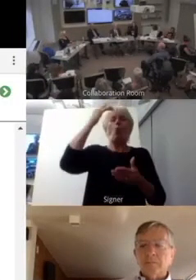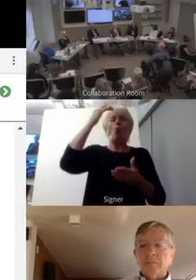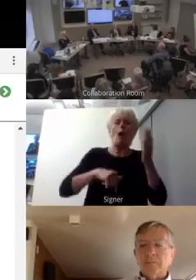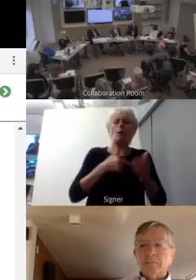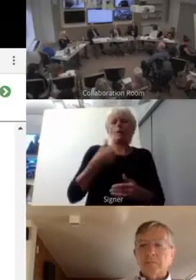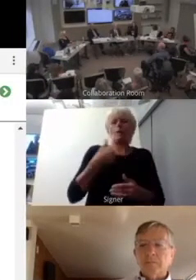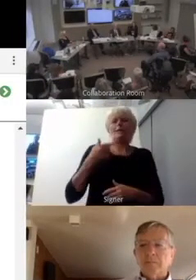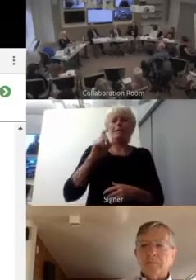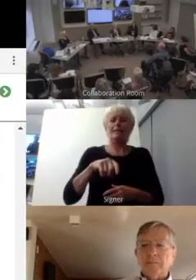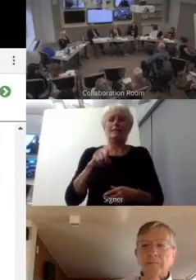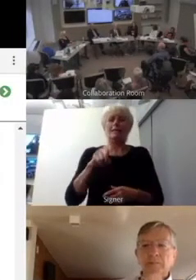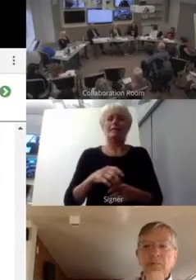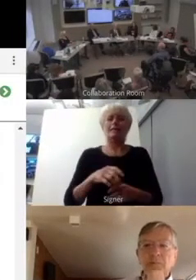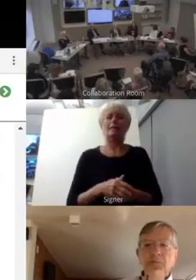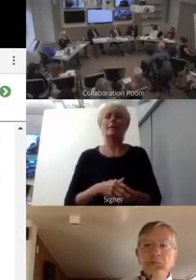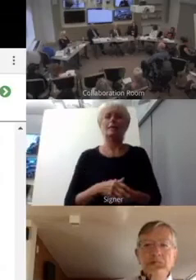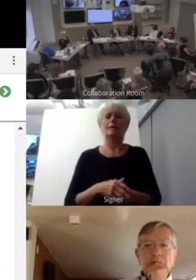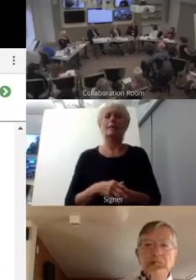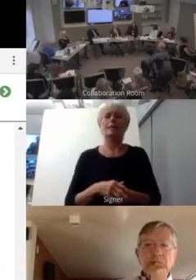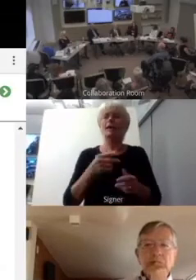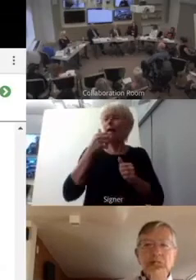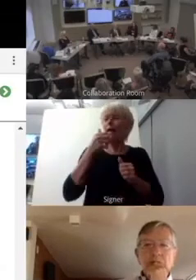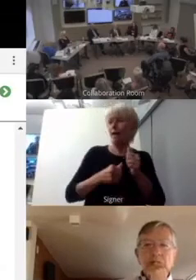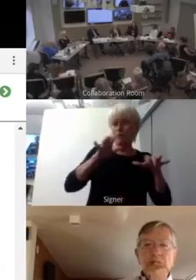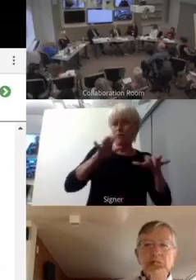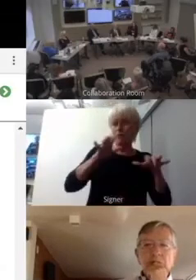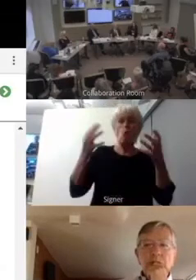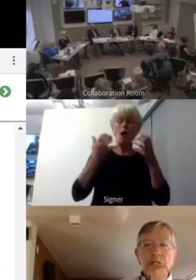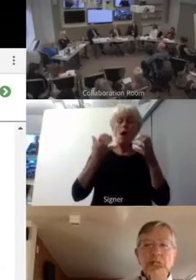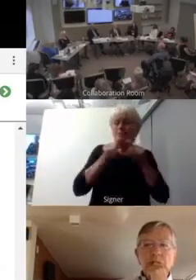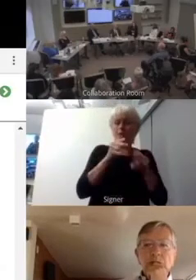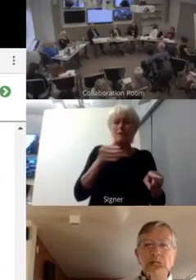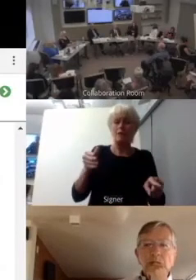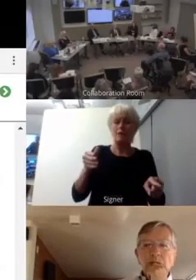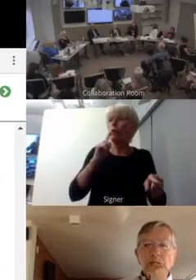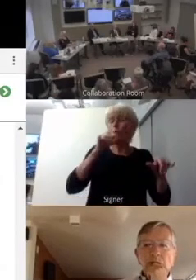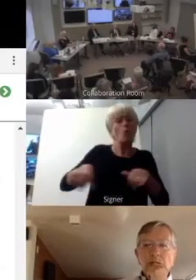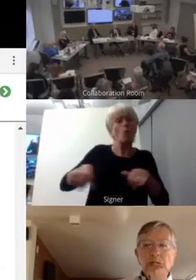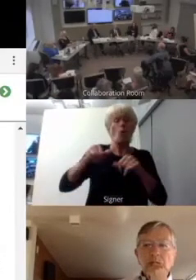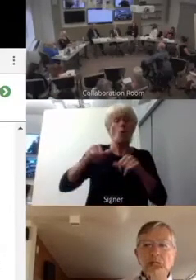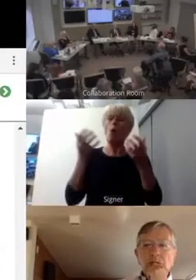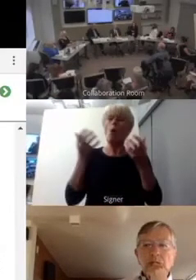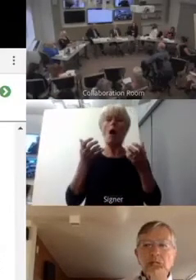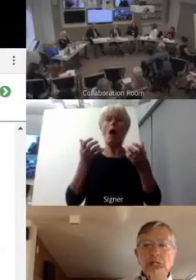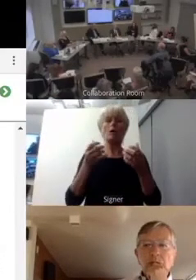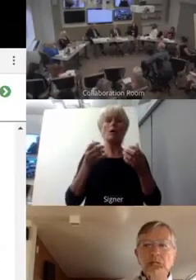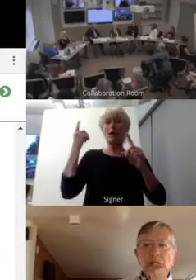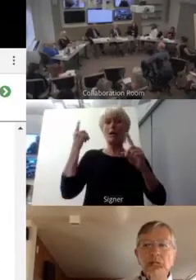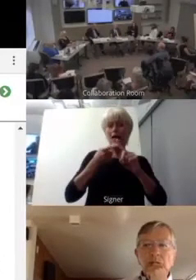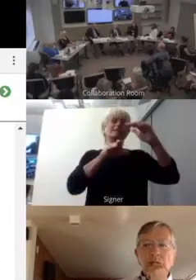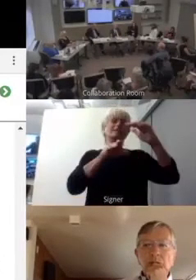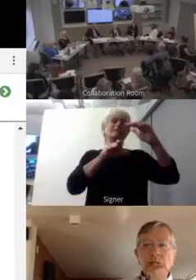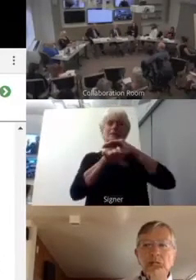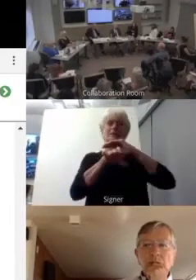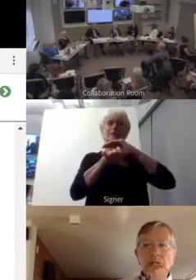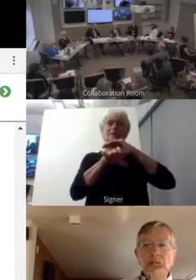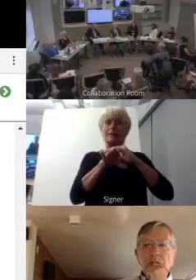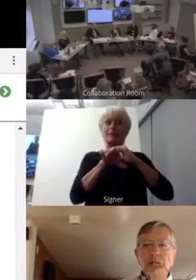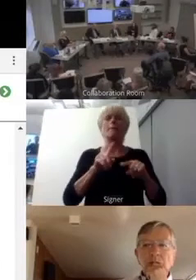thing is really important. And we really do all want the same thing. We want accessibility, but we've got to all state it the same way. And there's got to